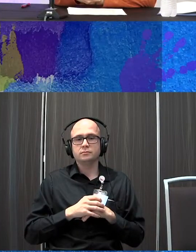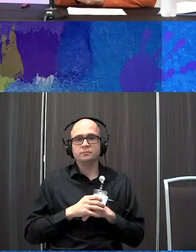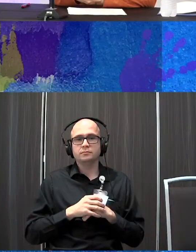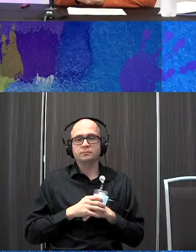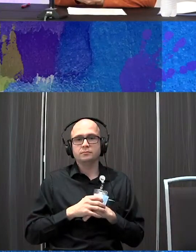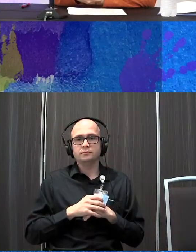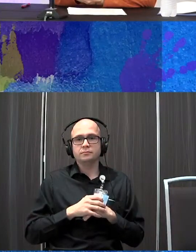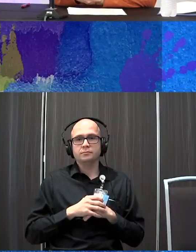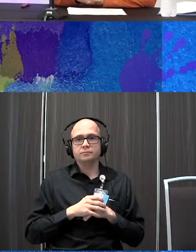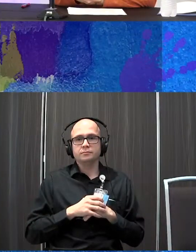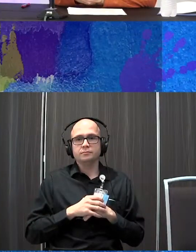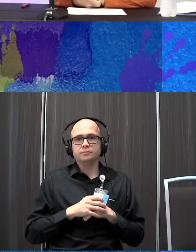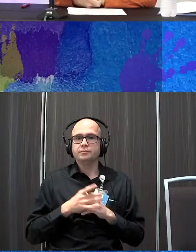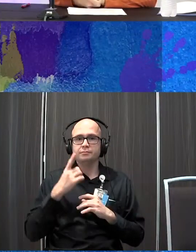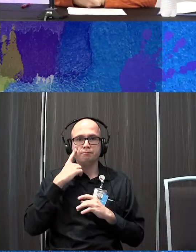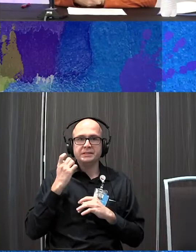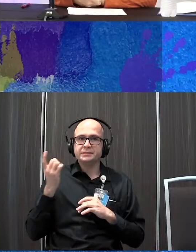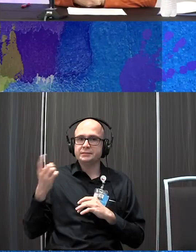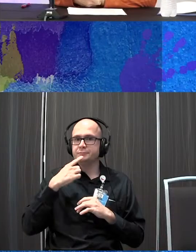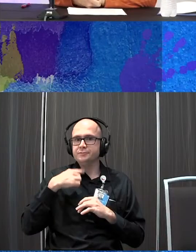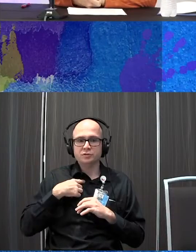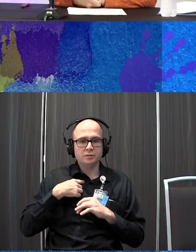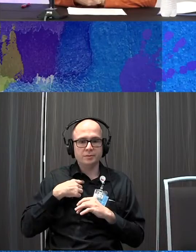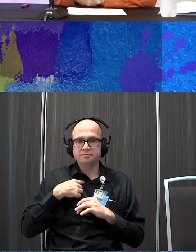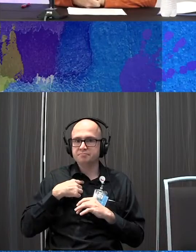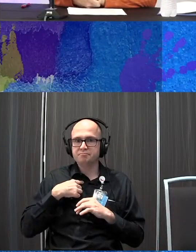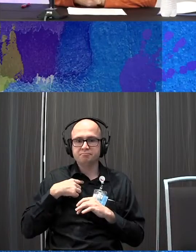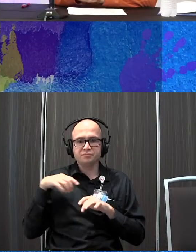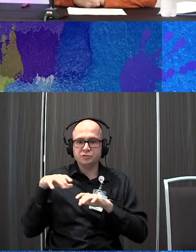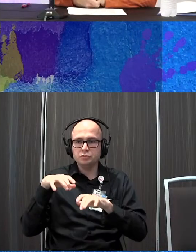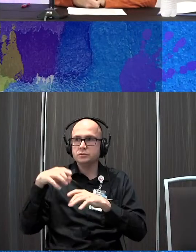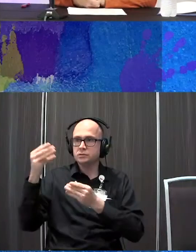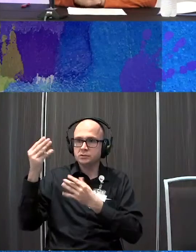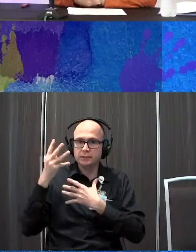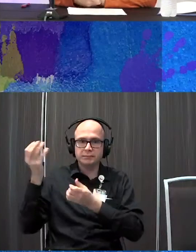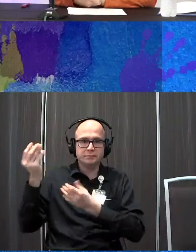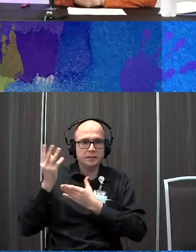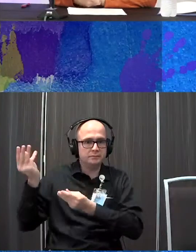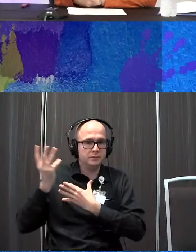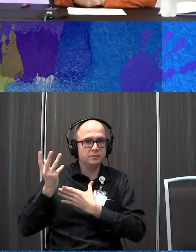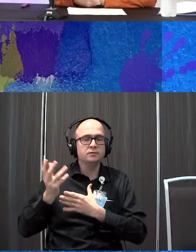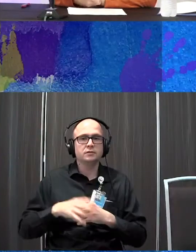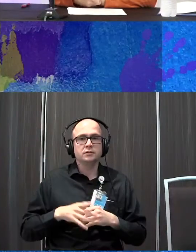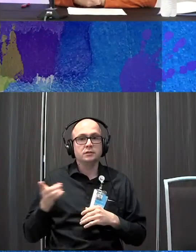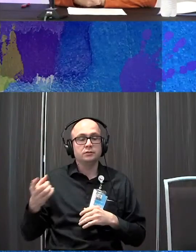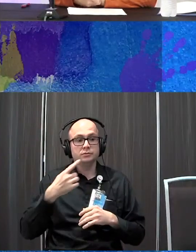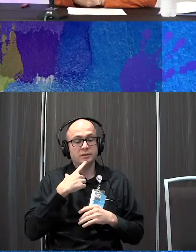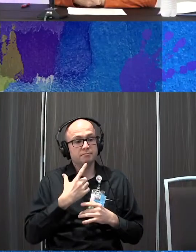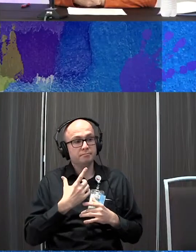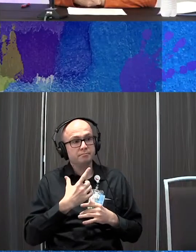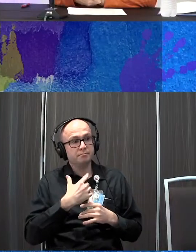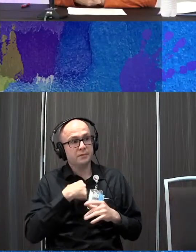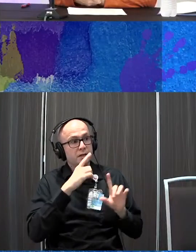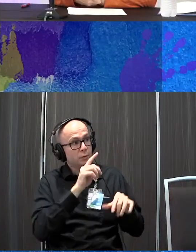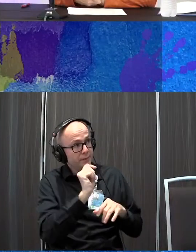disorder, because he's going to tell me everything he's going to do at every moment of every day. So he will say, I'm going to go to